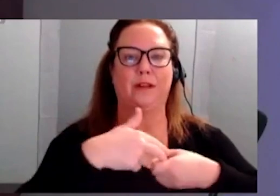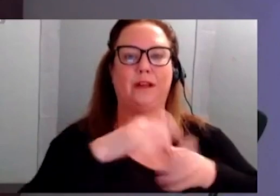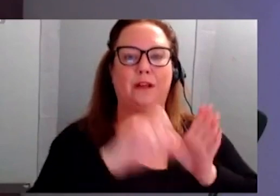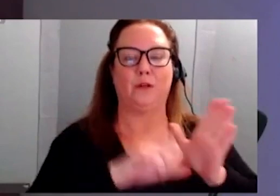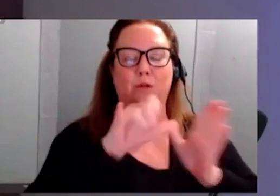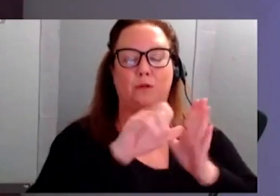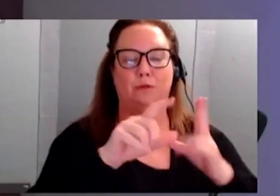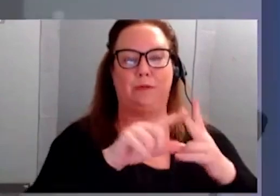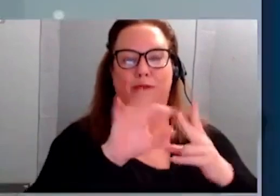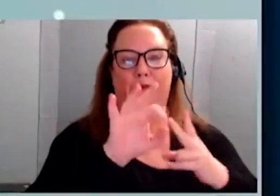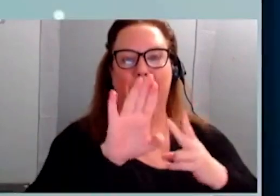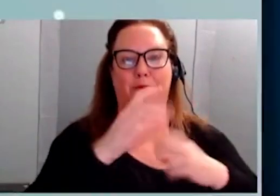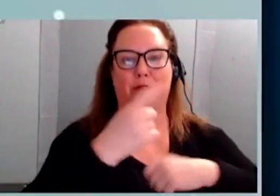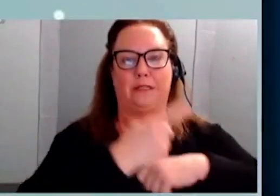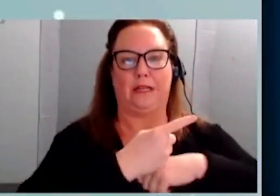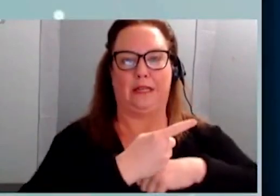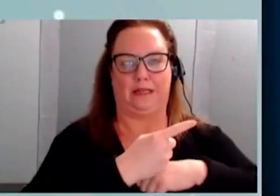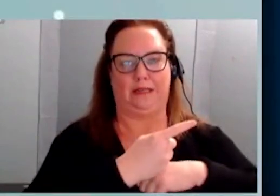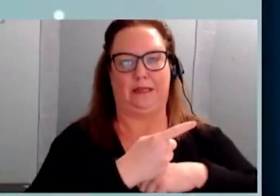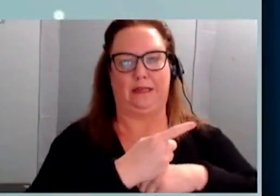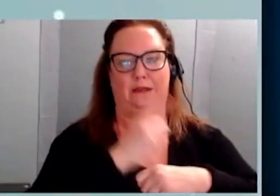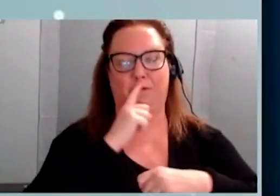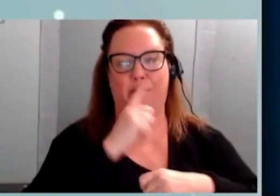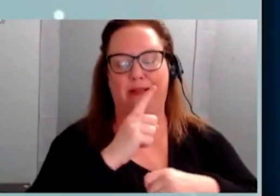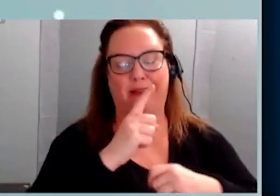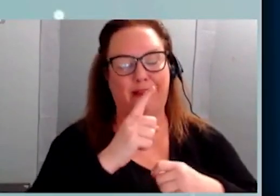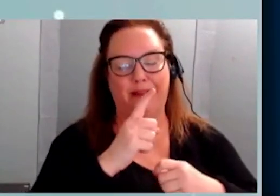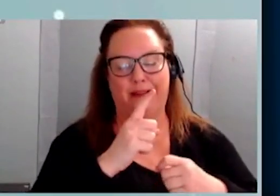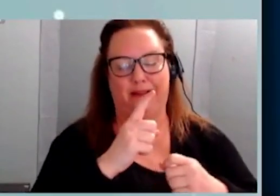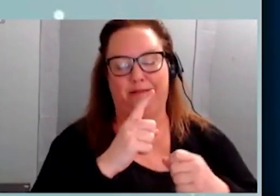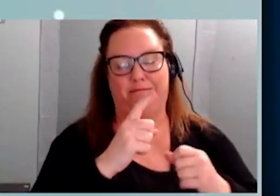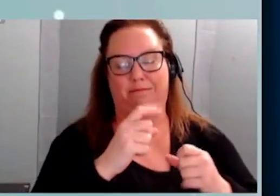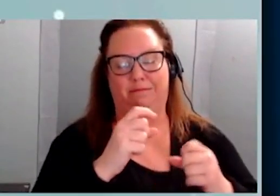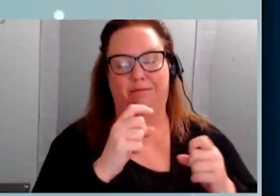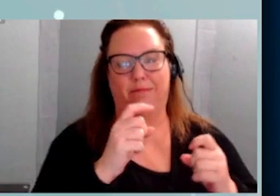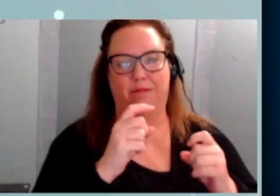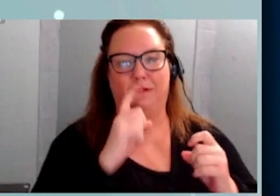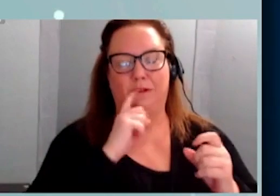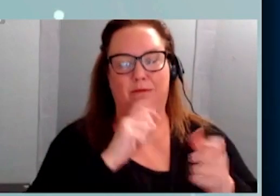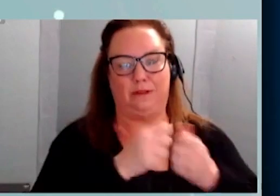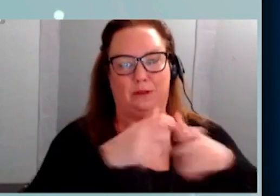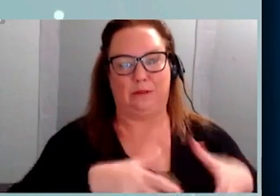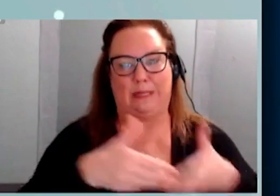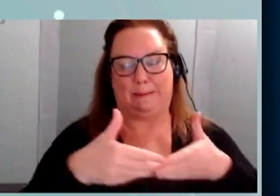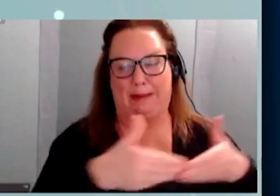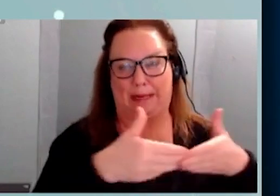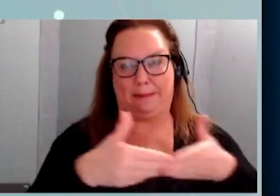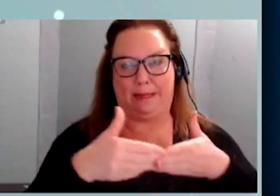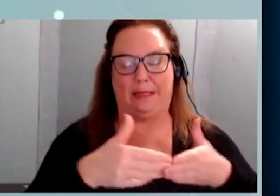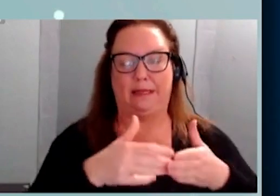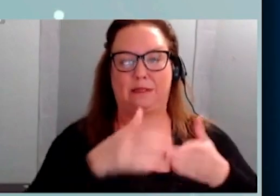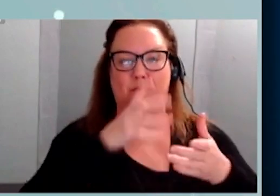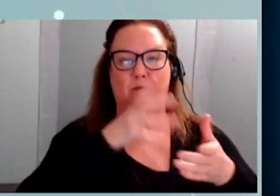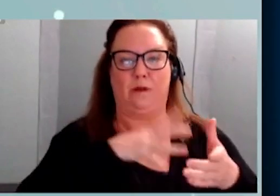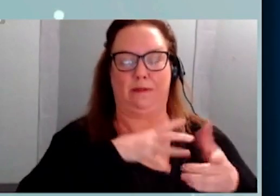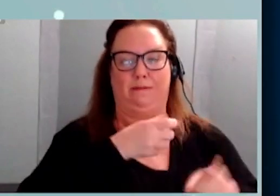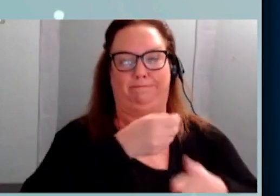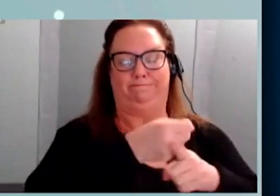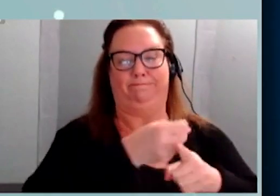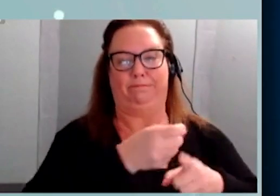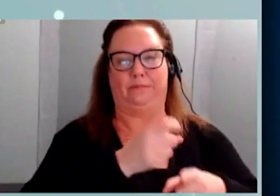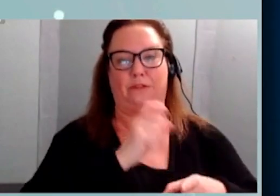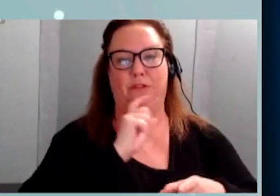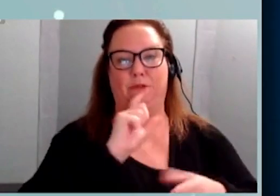today. Nothing worse than the loss of a child or the loss of a pregnancy. For one woman, this happened to her during COVID. She was 20 weeks